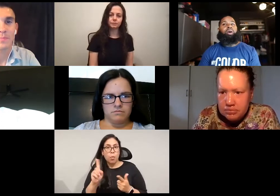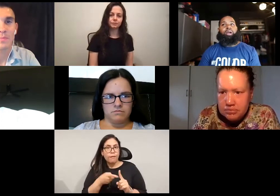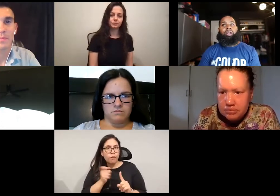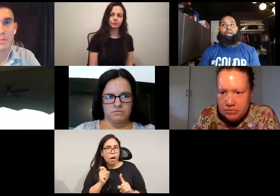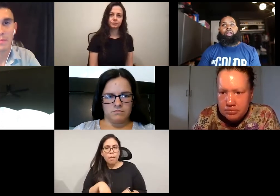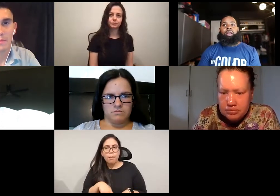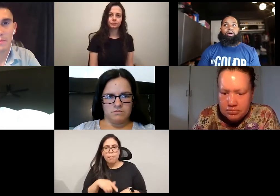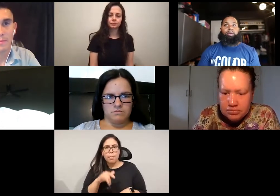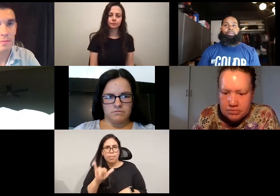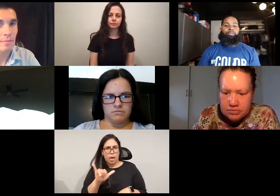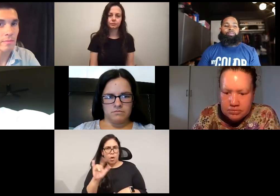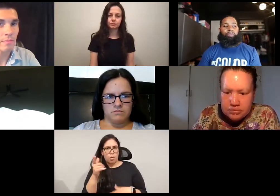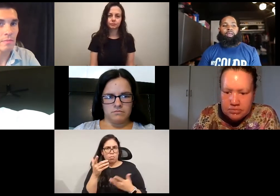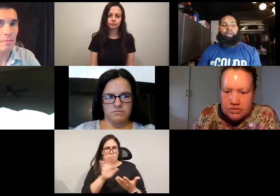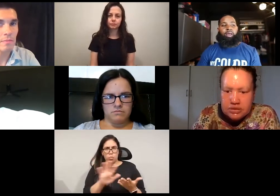that part.